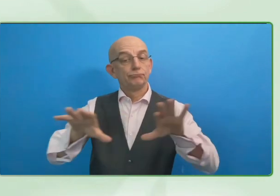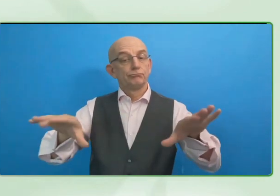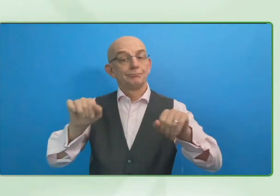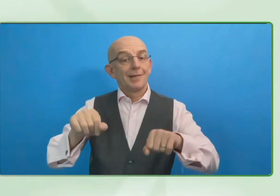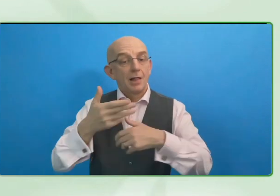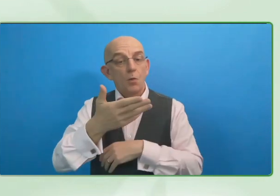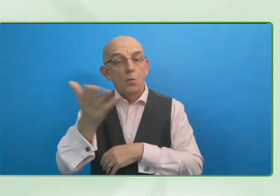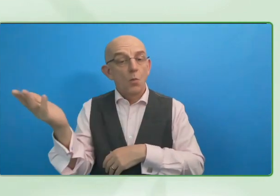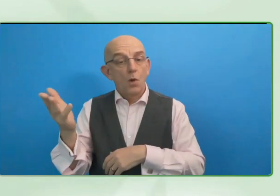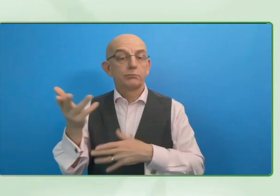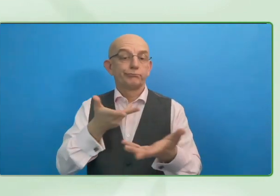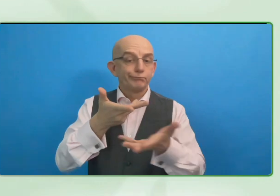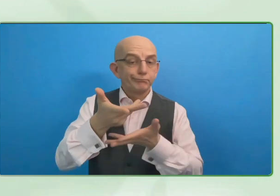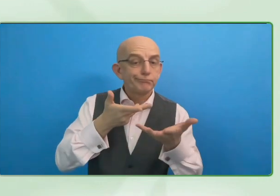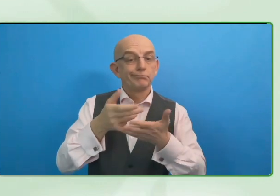and